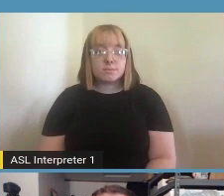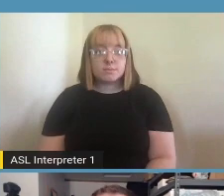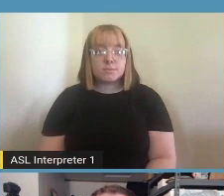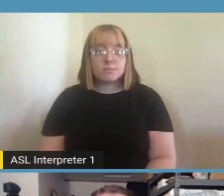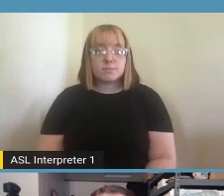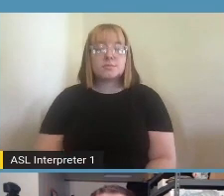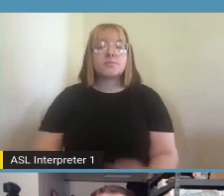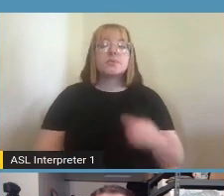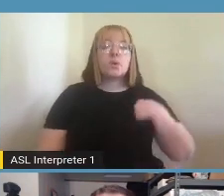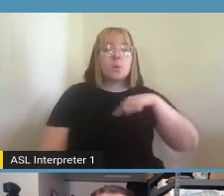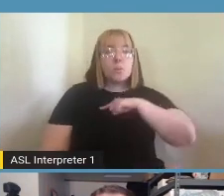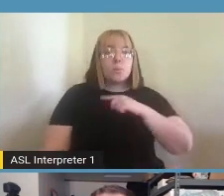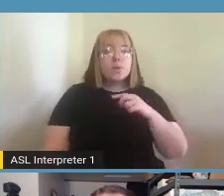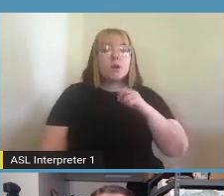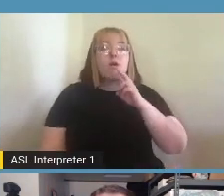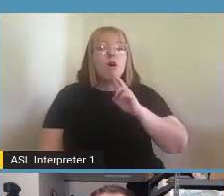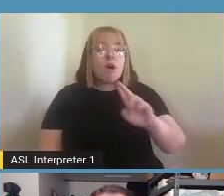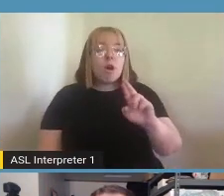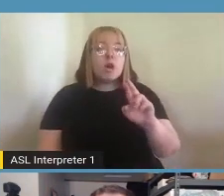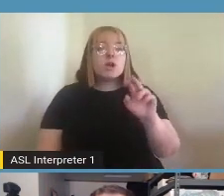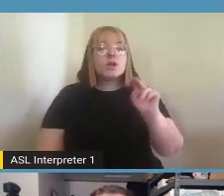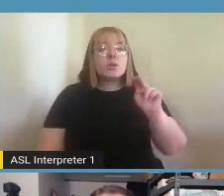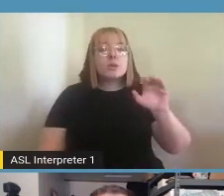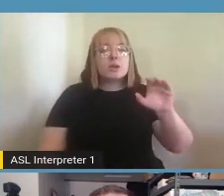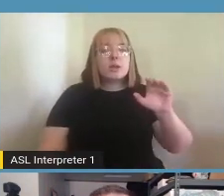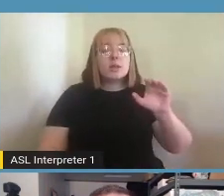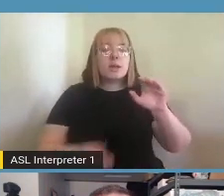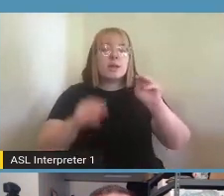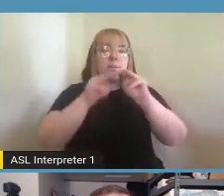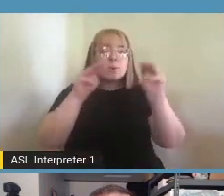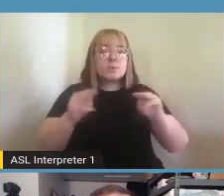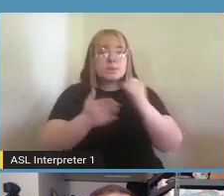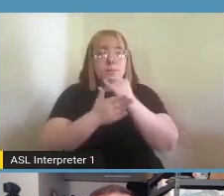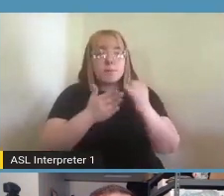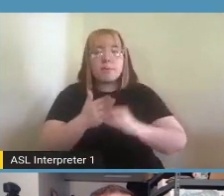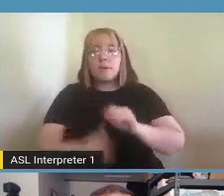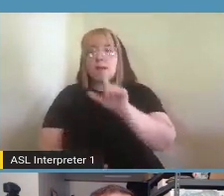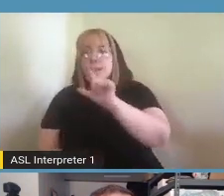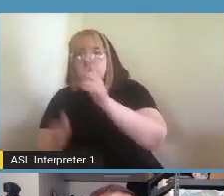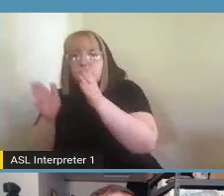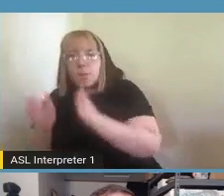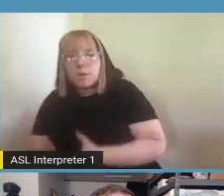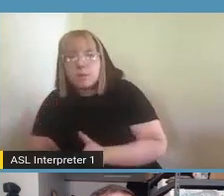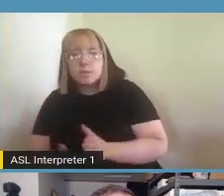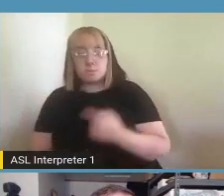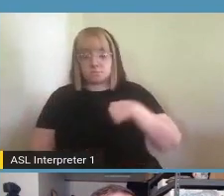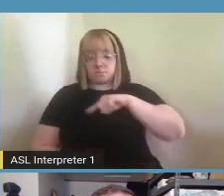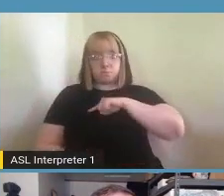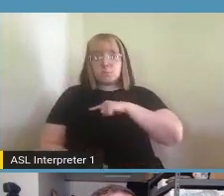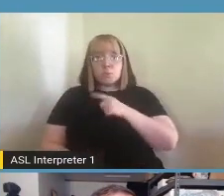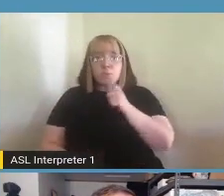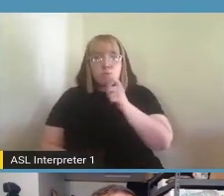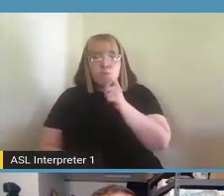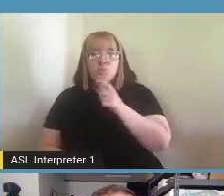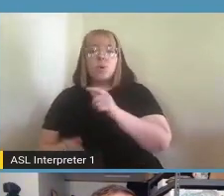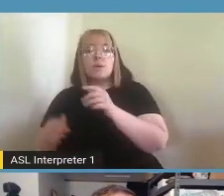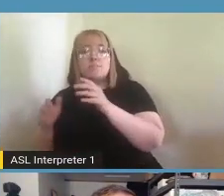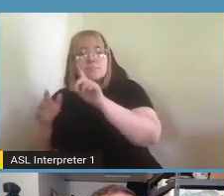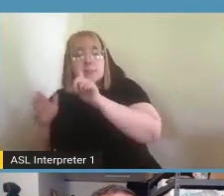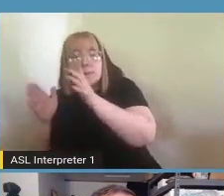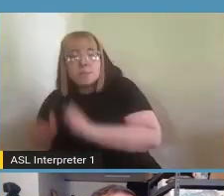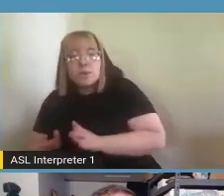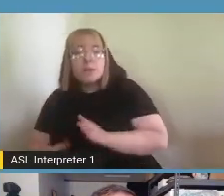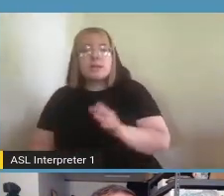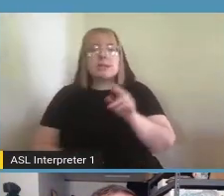We are the North Carolina Museum of Art. And we are librarians, the marketing team, nature